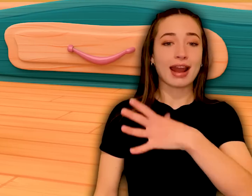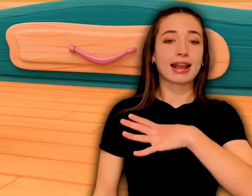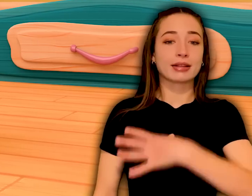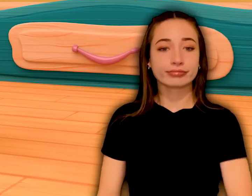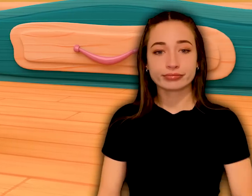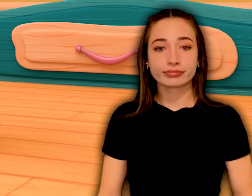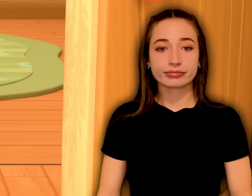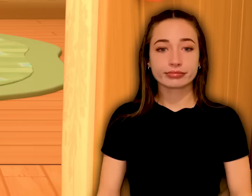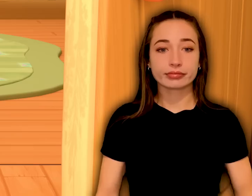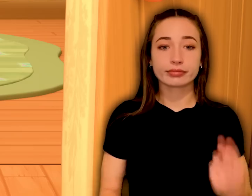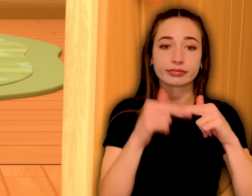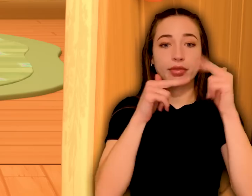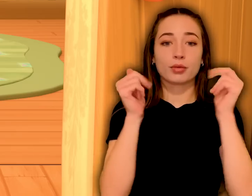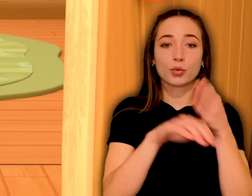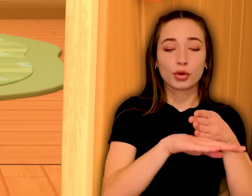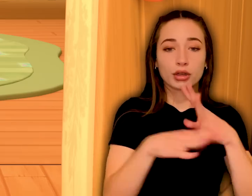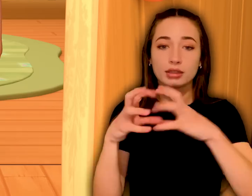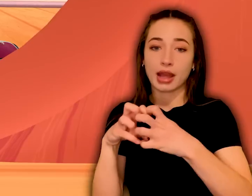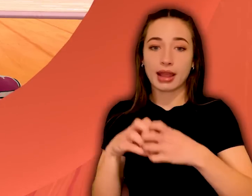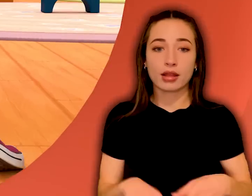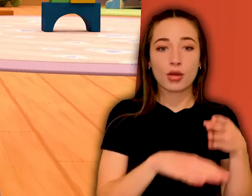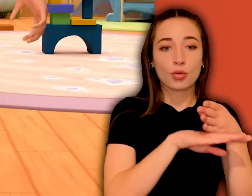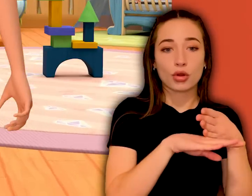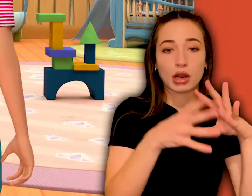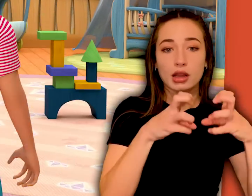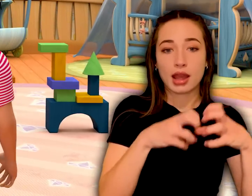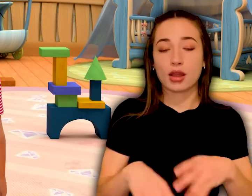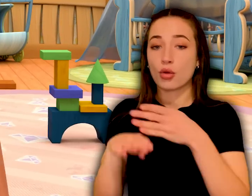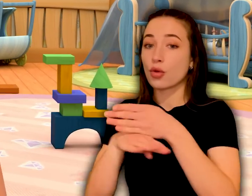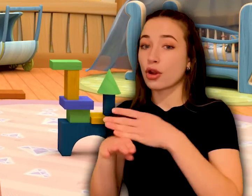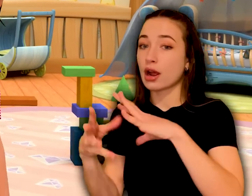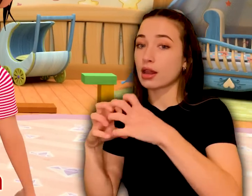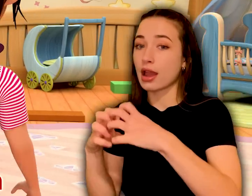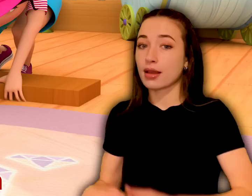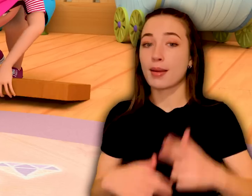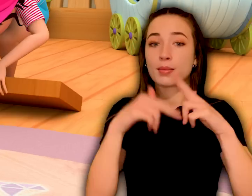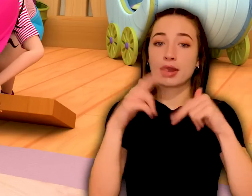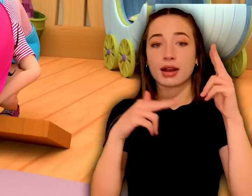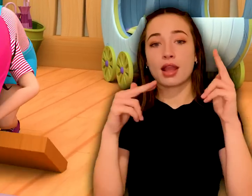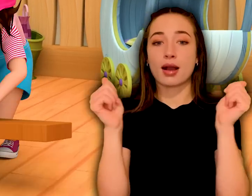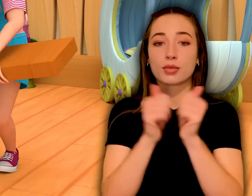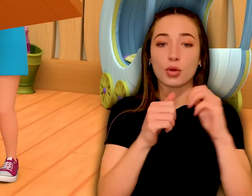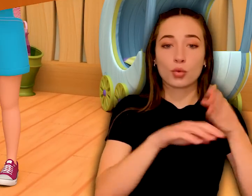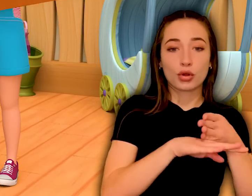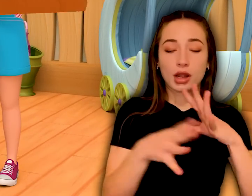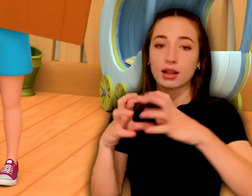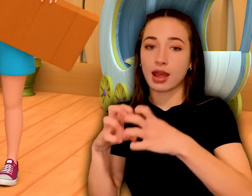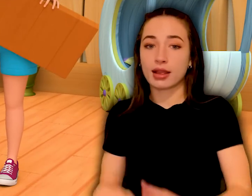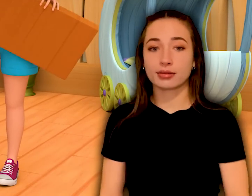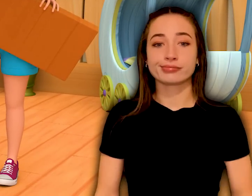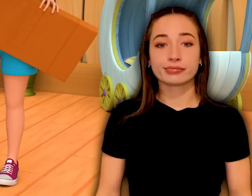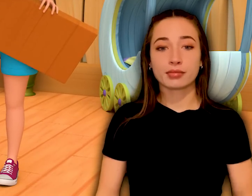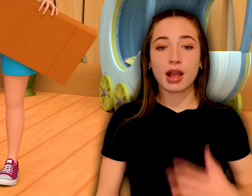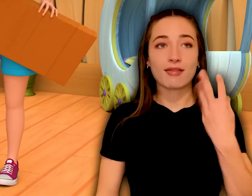fair ladies build it up with wood and Clay Wood and Clay Wood and Clay build it up with wood